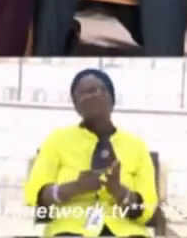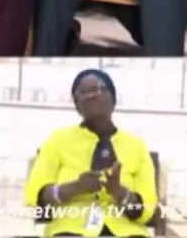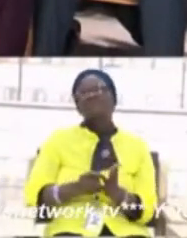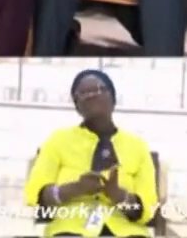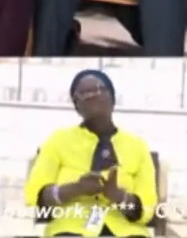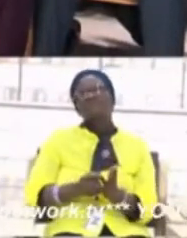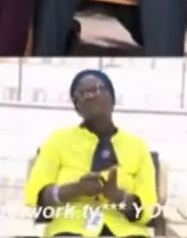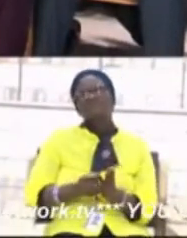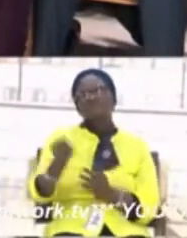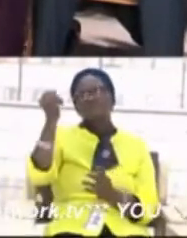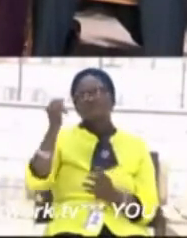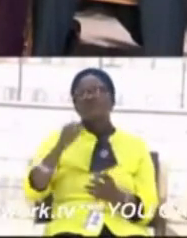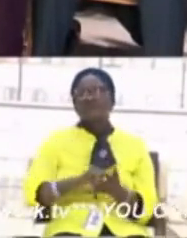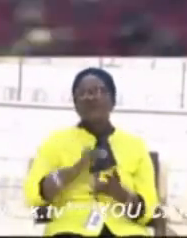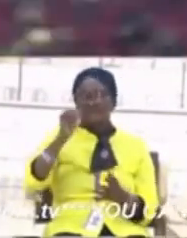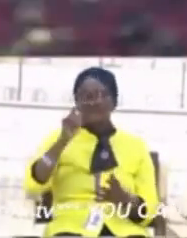what sleep stands for.